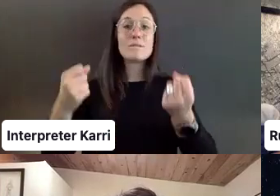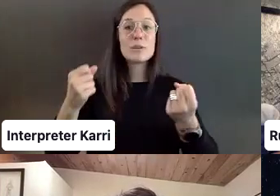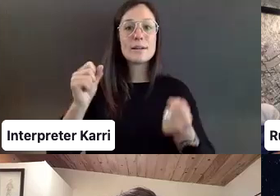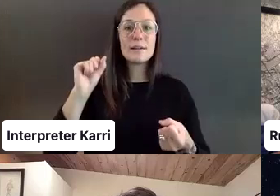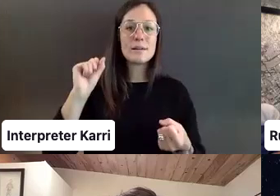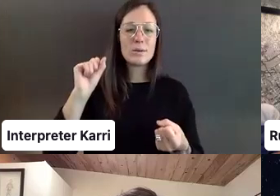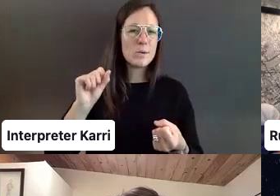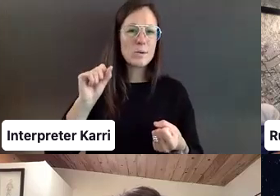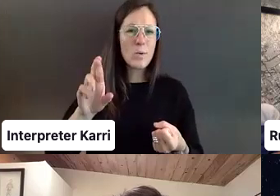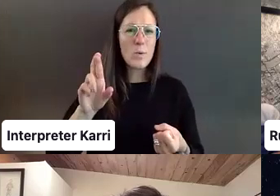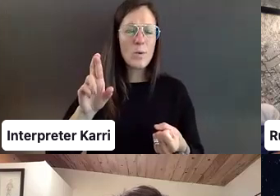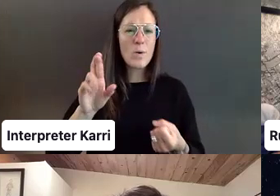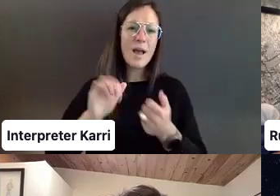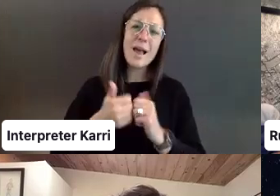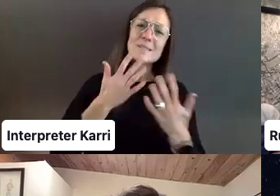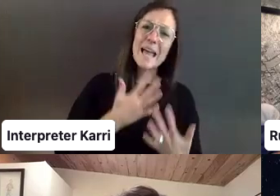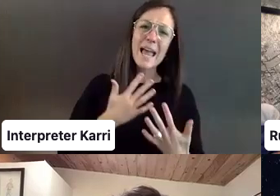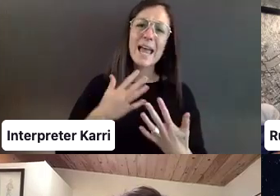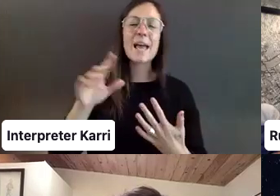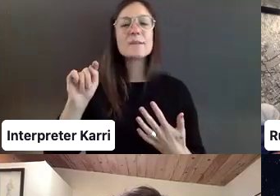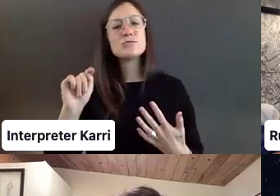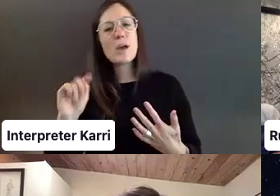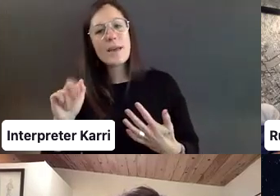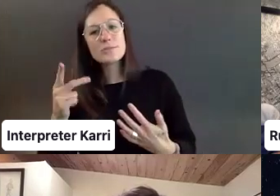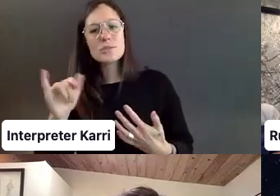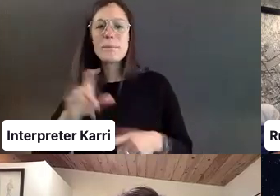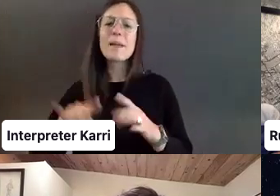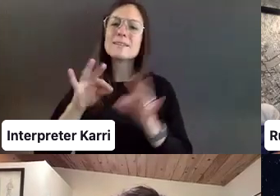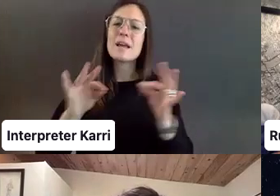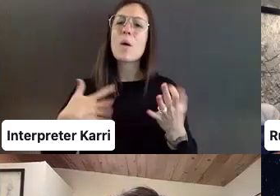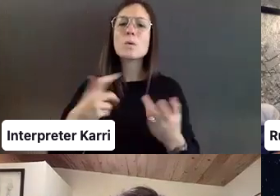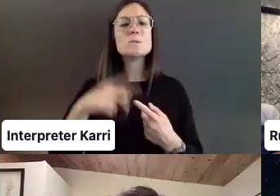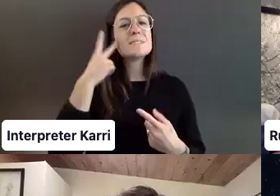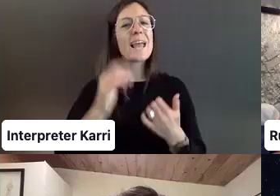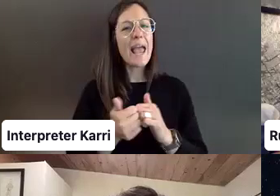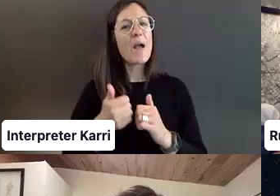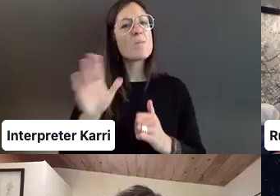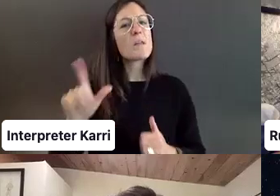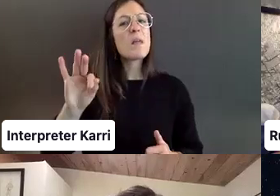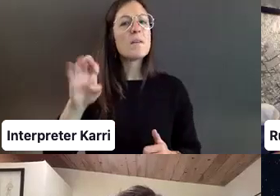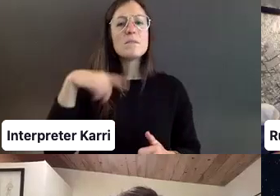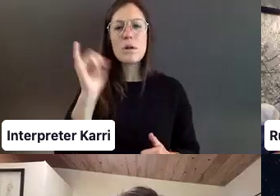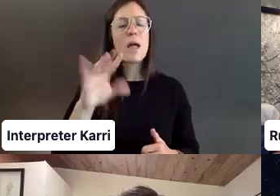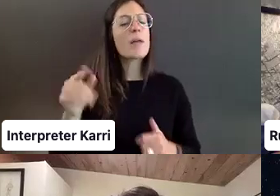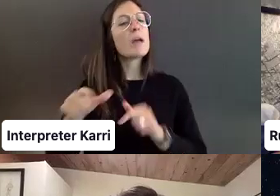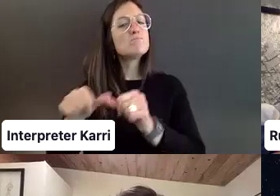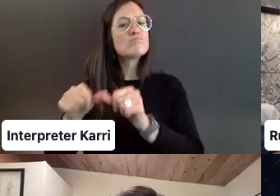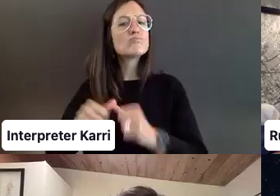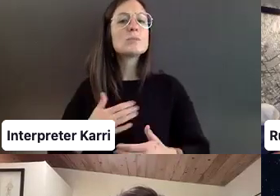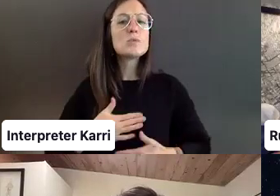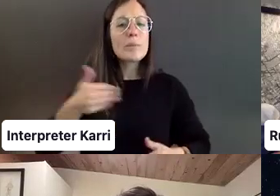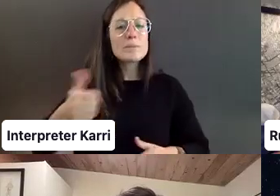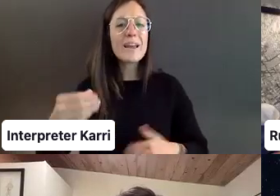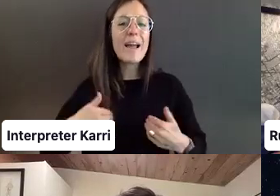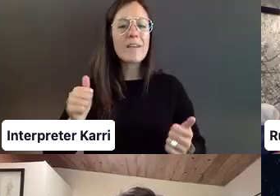you know how sad and tragic it is, but instead like how do you keep going and enjoy yourself and have a life, because I